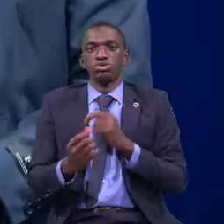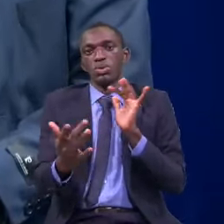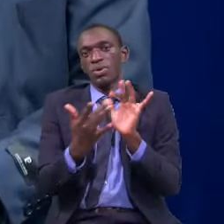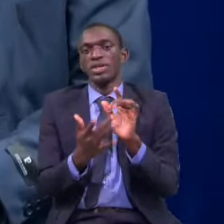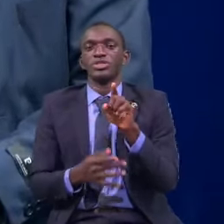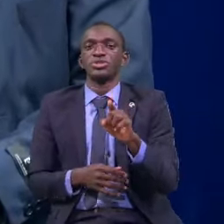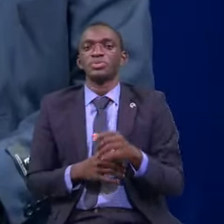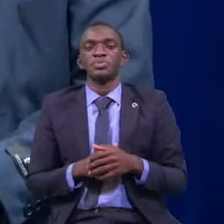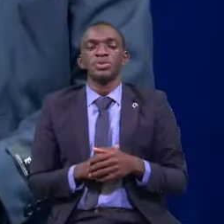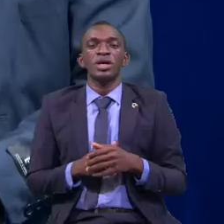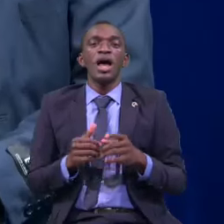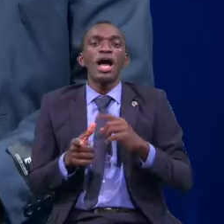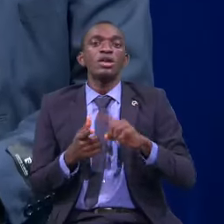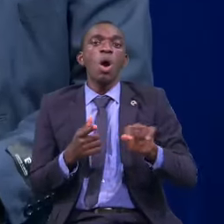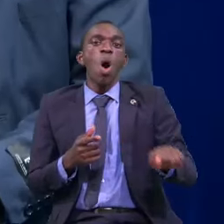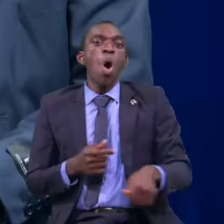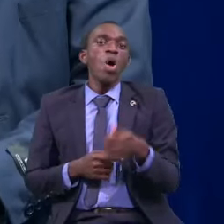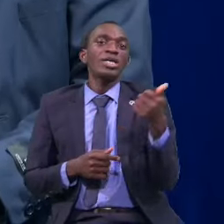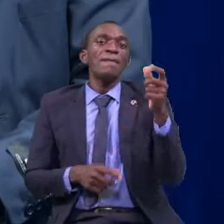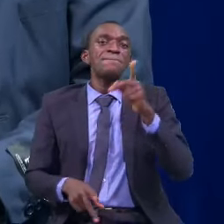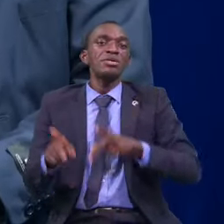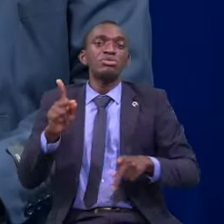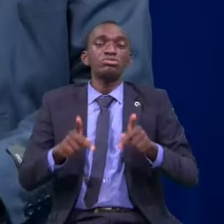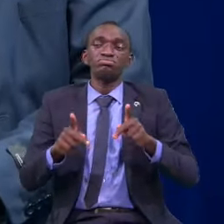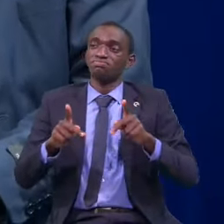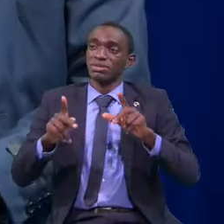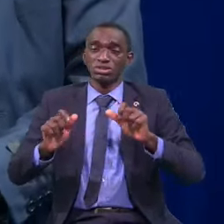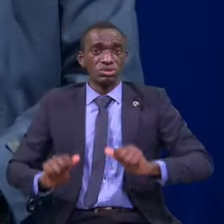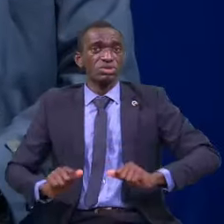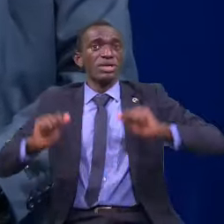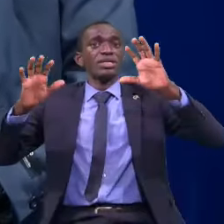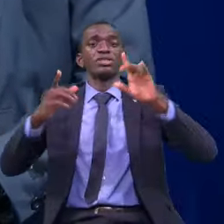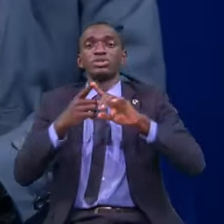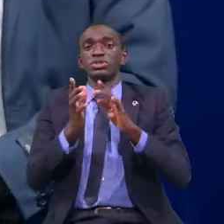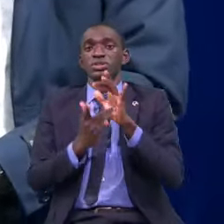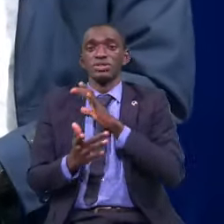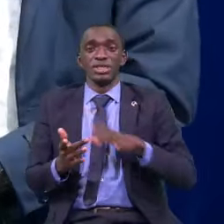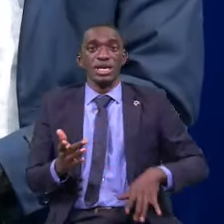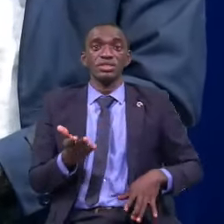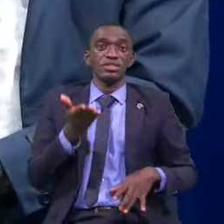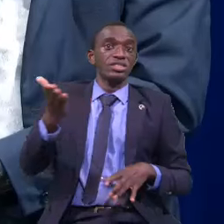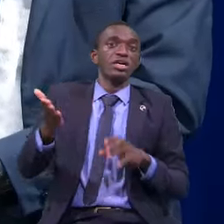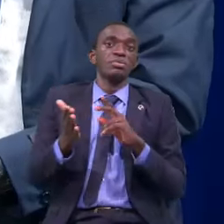And all those who have given their life to the Lord Jesus Christ here tonight,